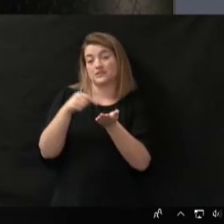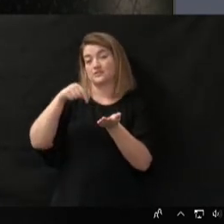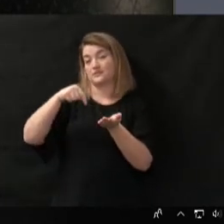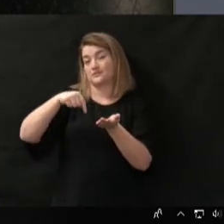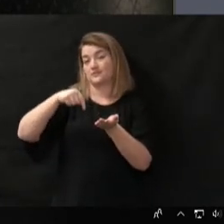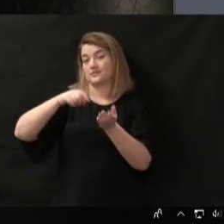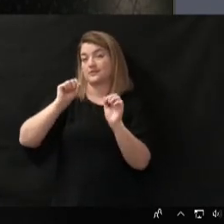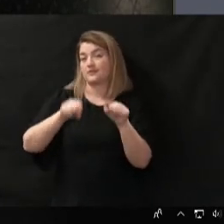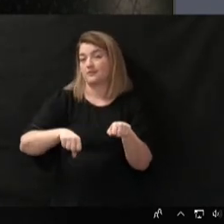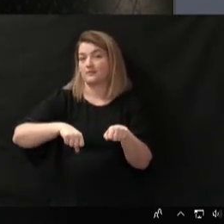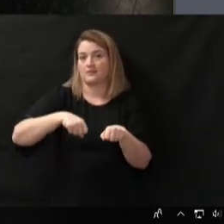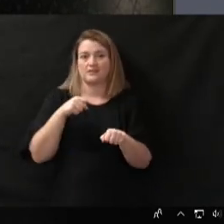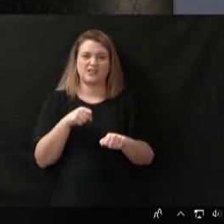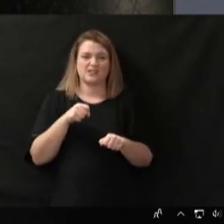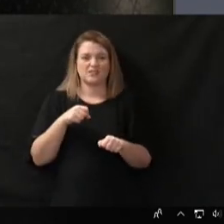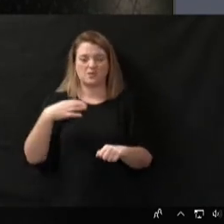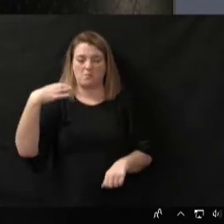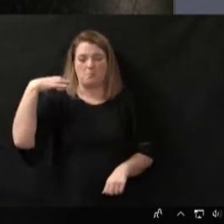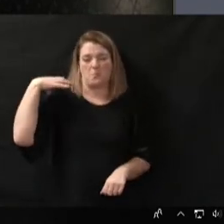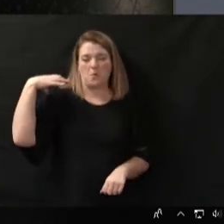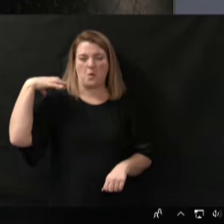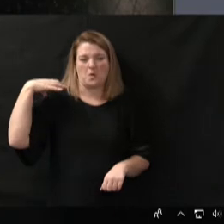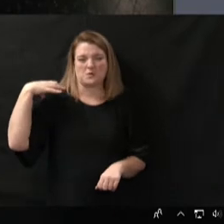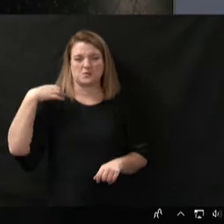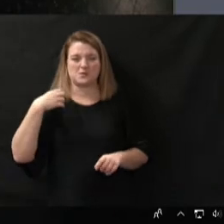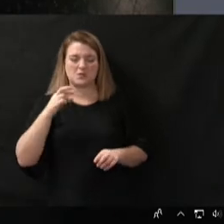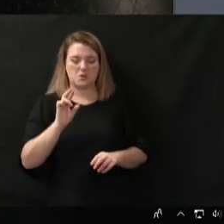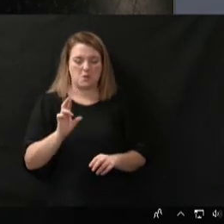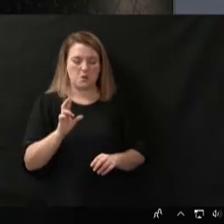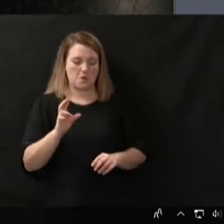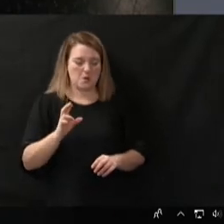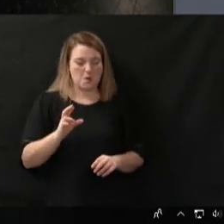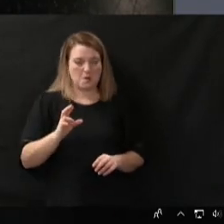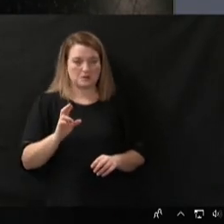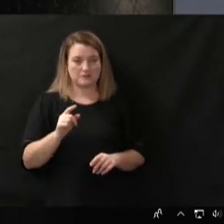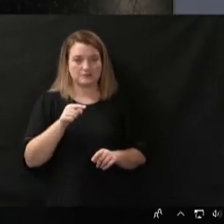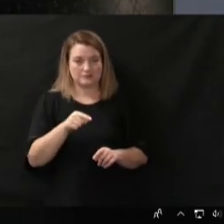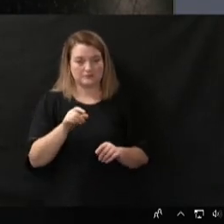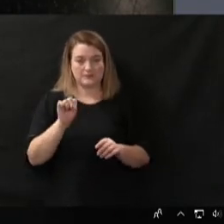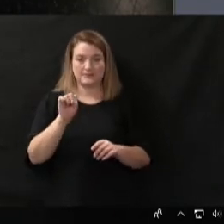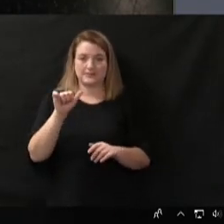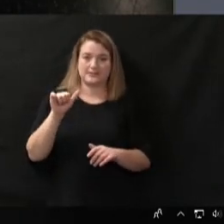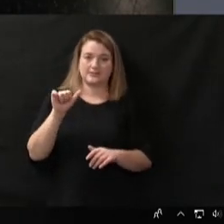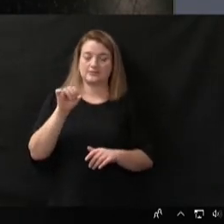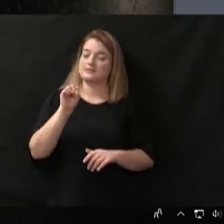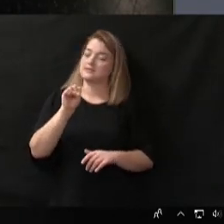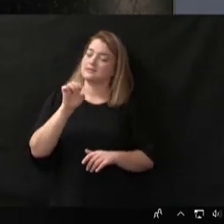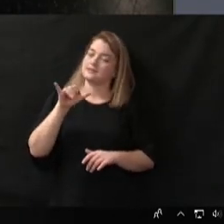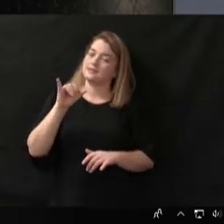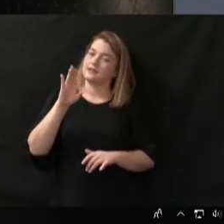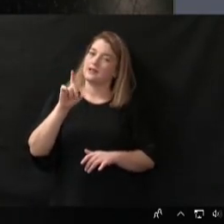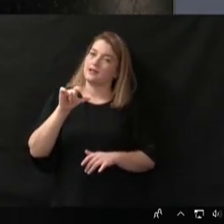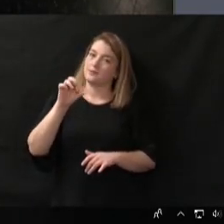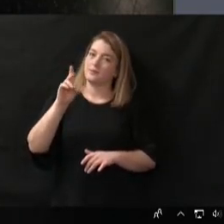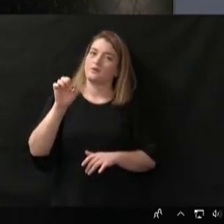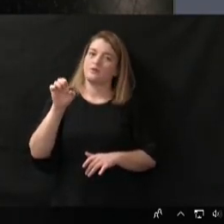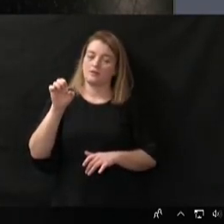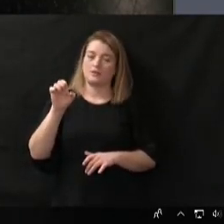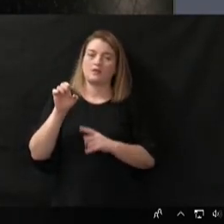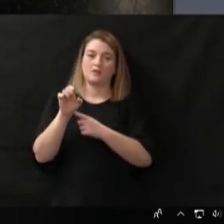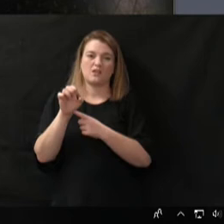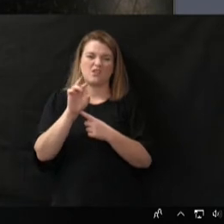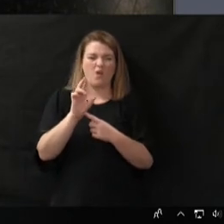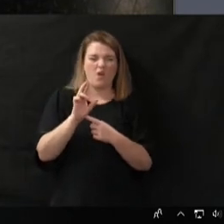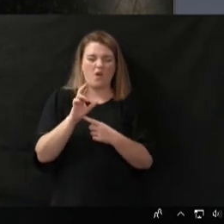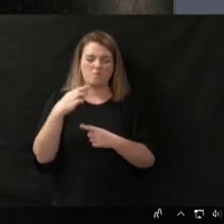This is the bossy R syllable, and we talk about how the R is so bossy, it changes